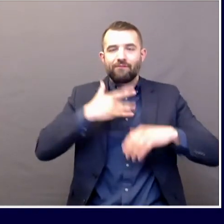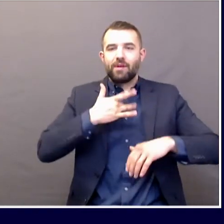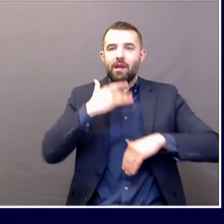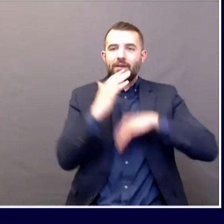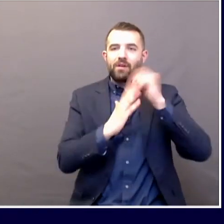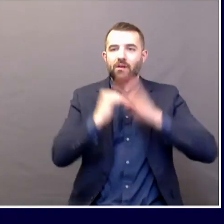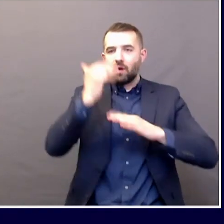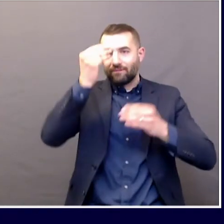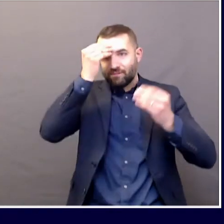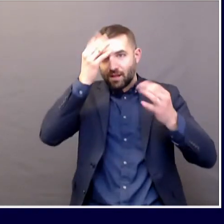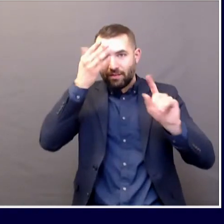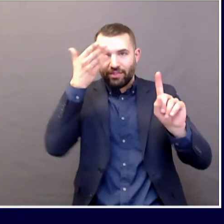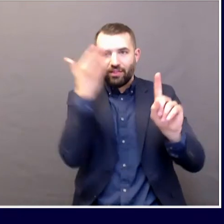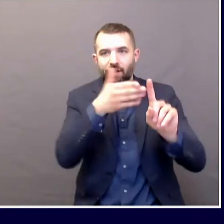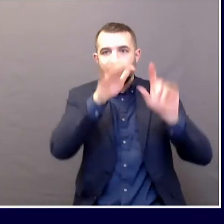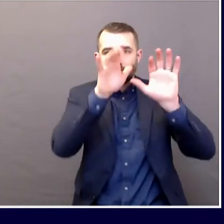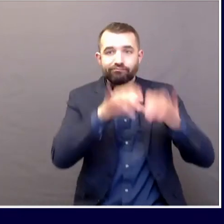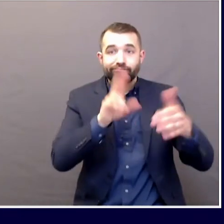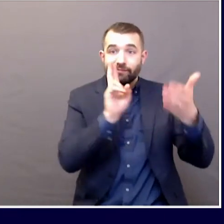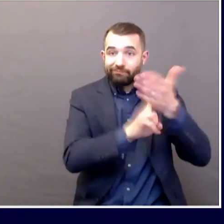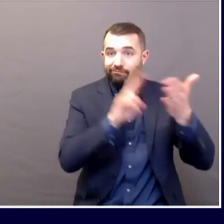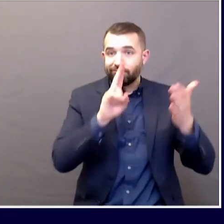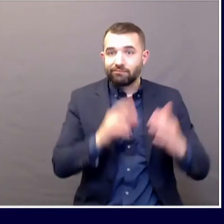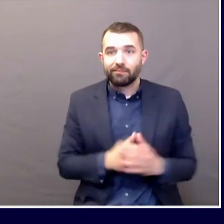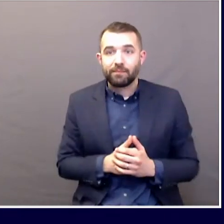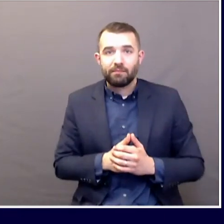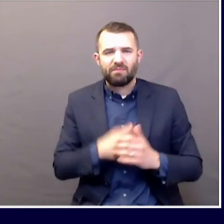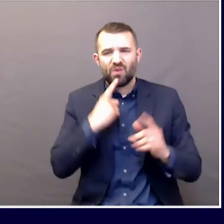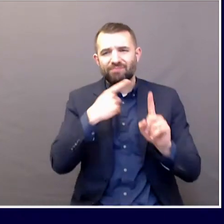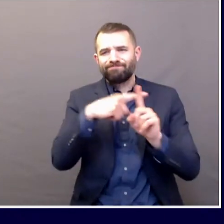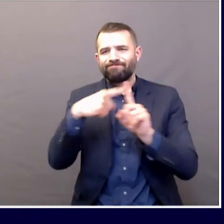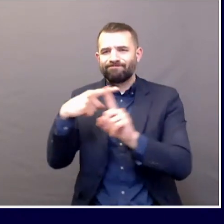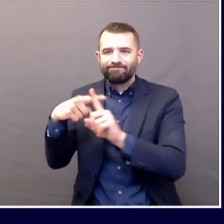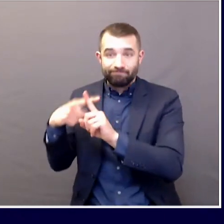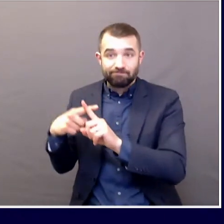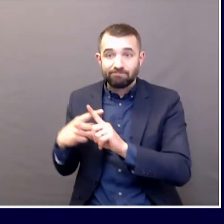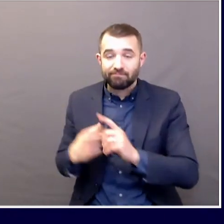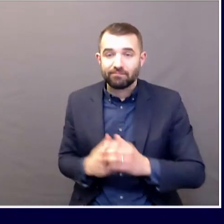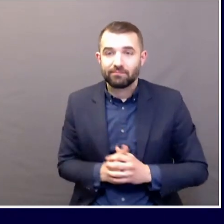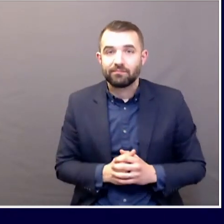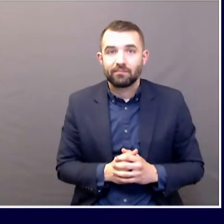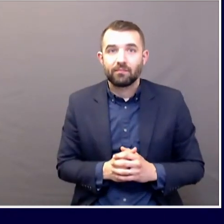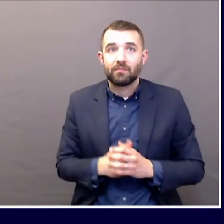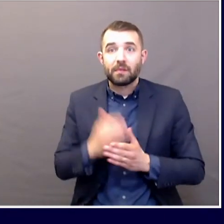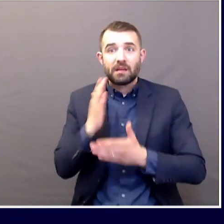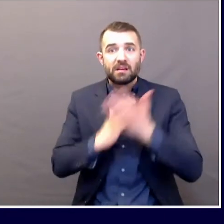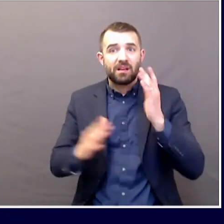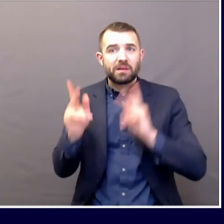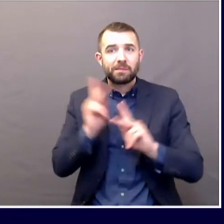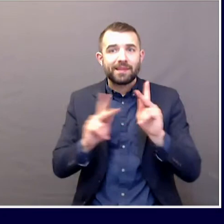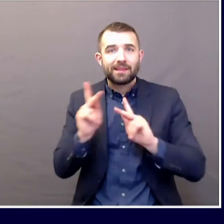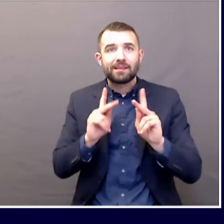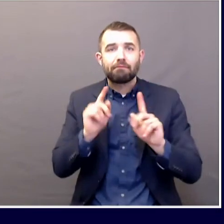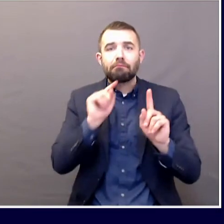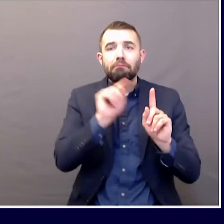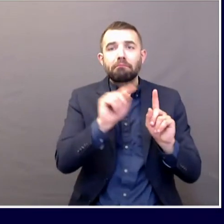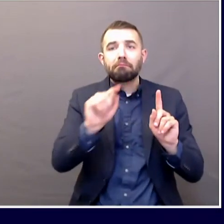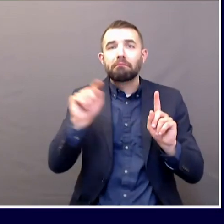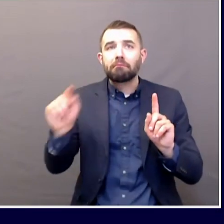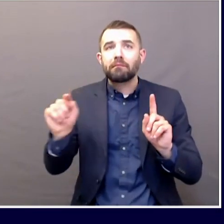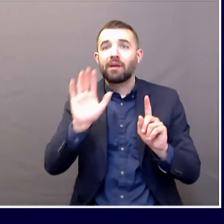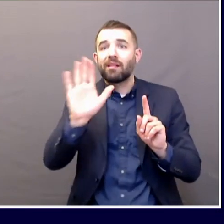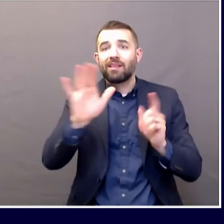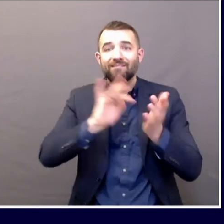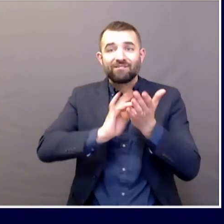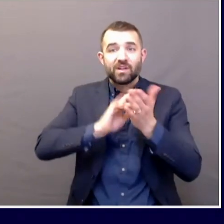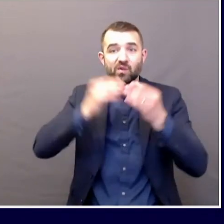was also favorable. And in some instances, for a lot of folks, being able to know and go to a pharmacist that they've worked with for